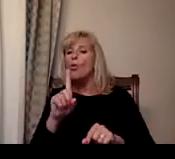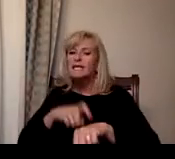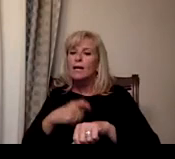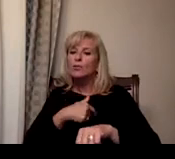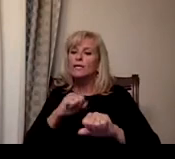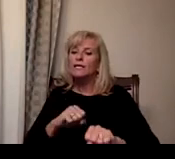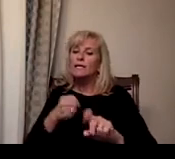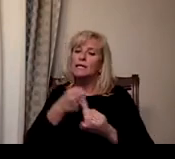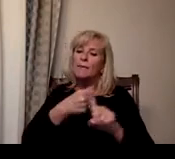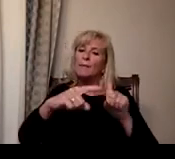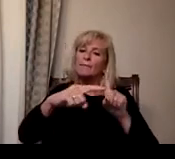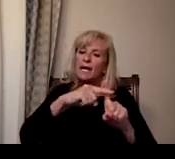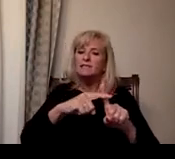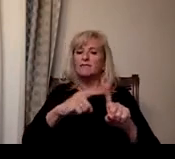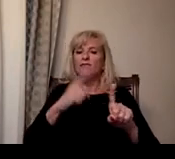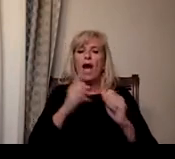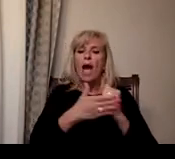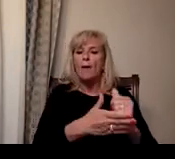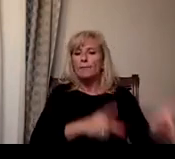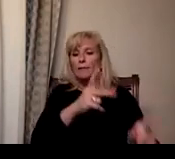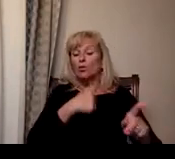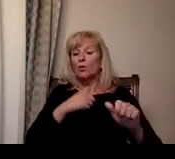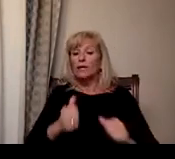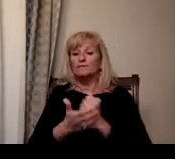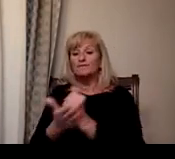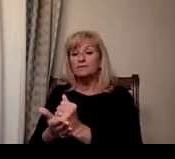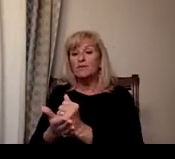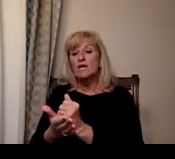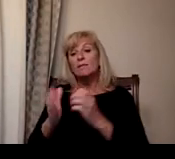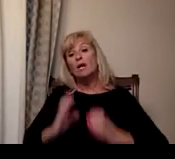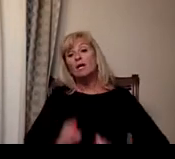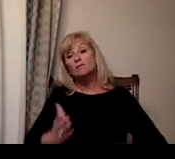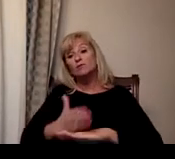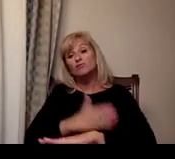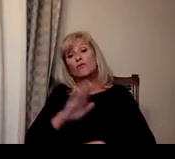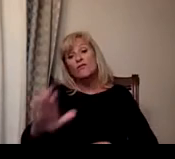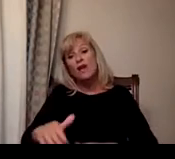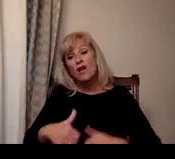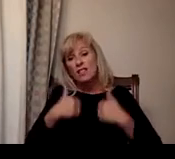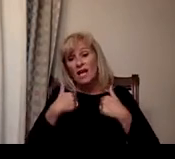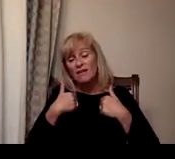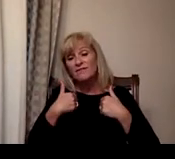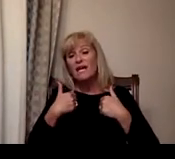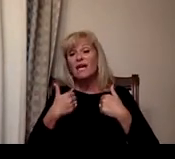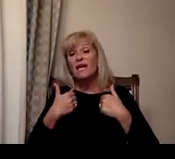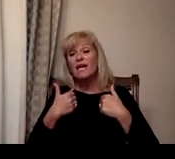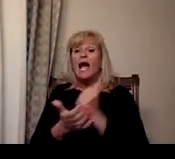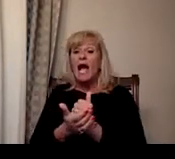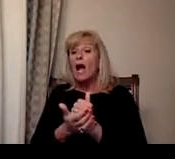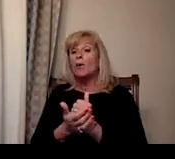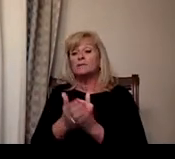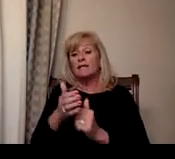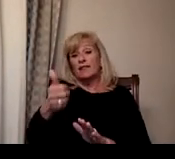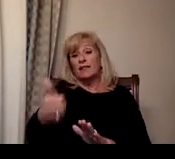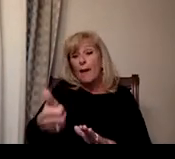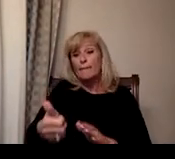people. One at a time, we can help customers make their lives easier, which helps people, which helps consultants build their